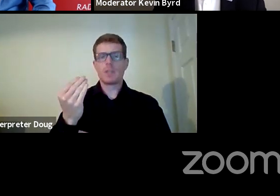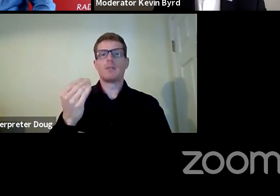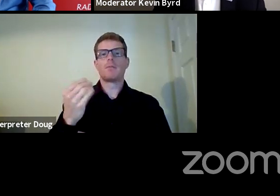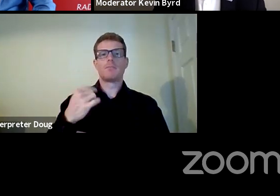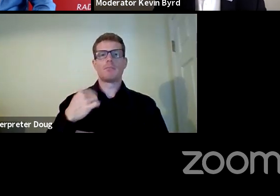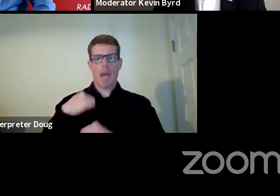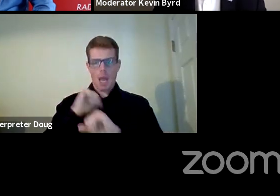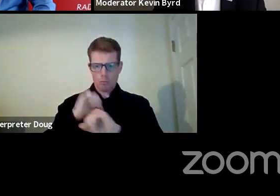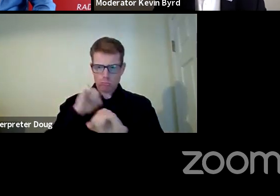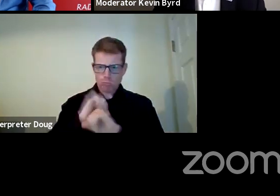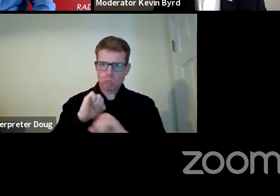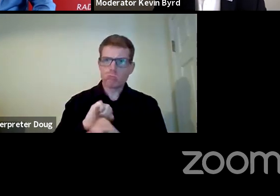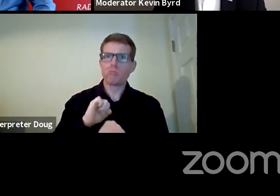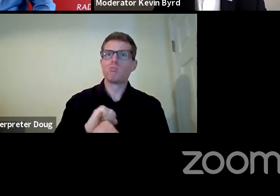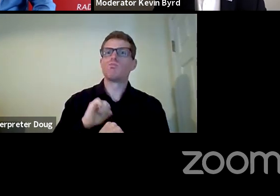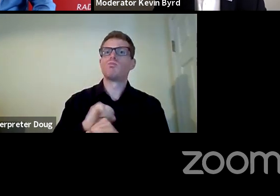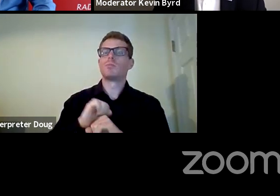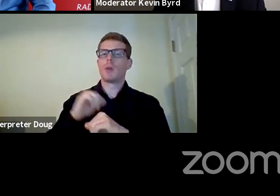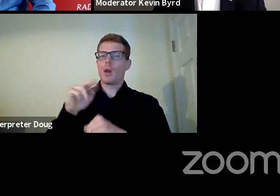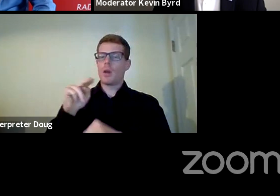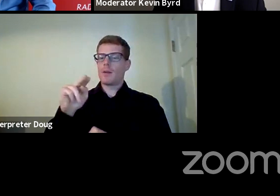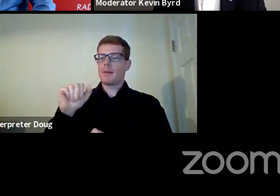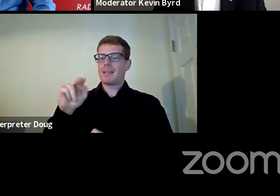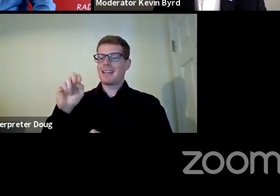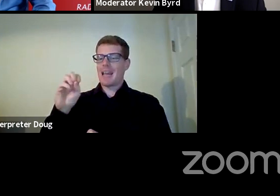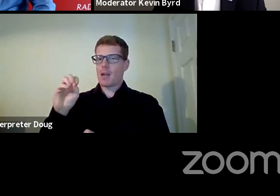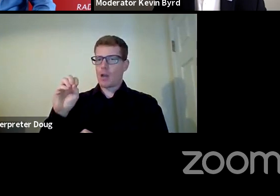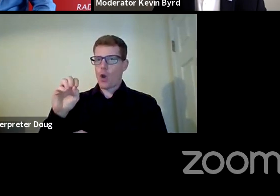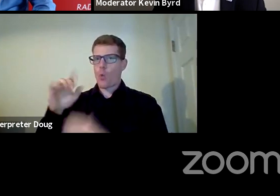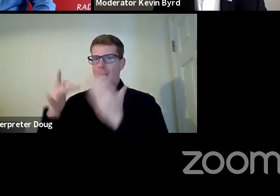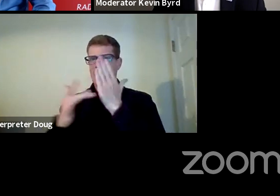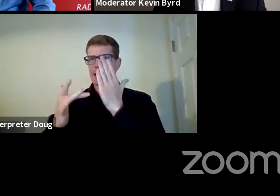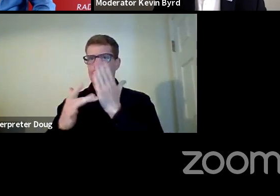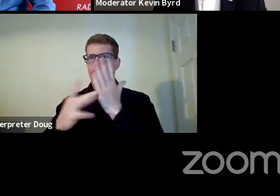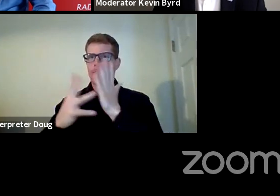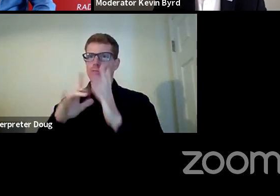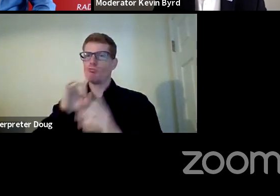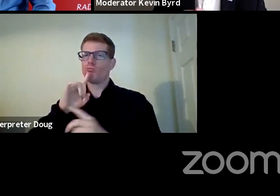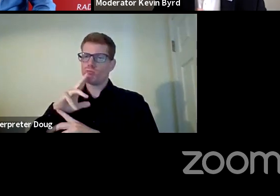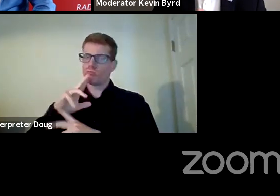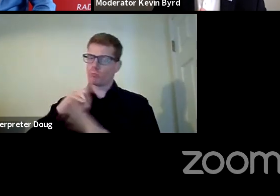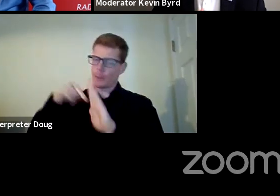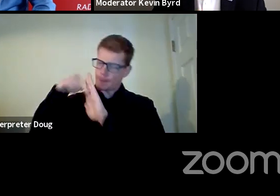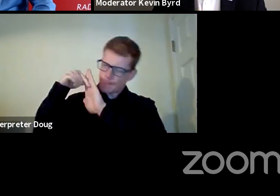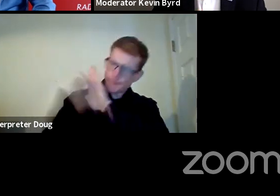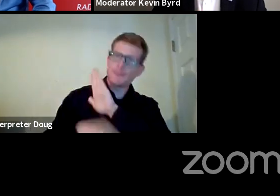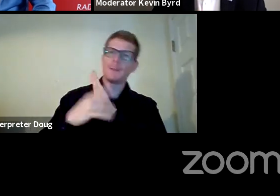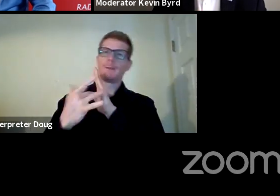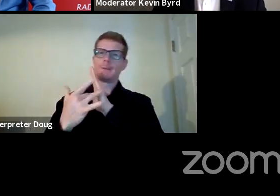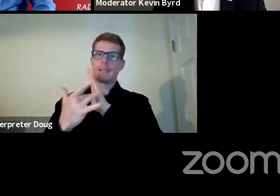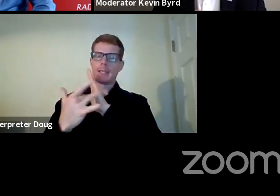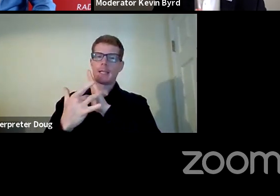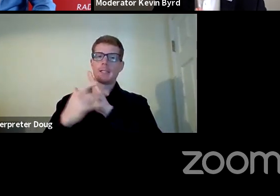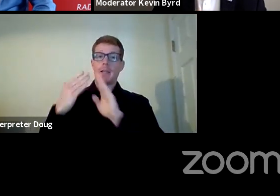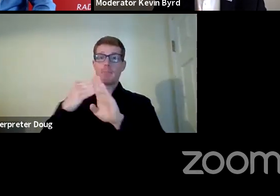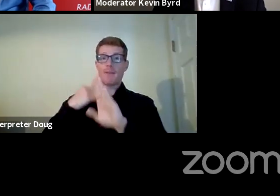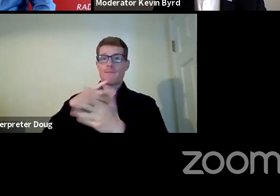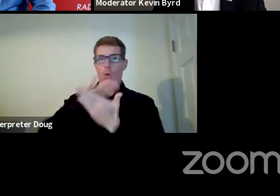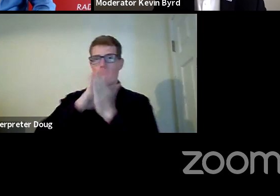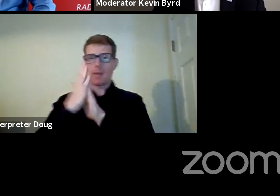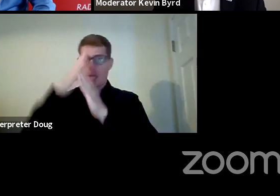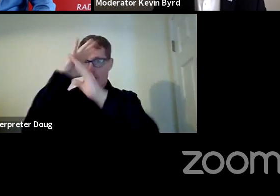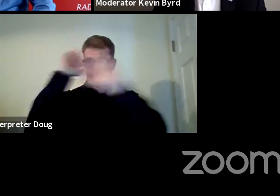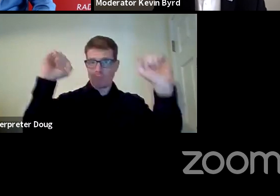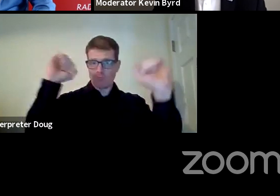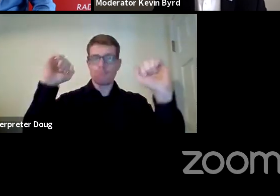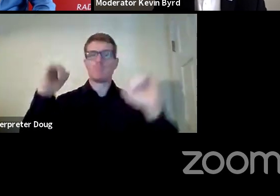nanotechnologist for most of my career before I became a higher ed administrator about a decade ago. My wife and I have lived all over the country, California a couple of times,